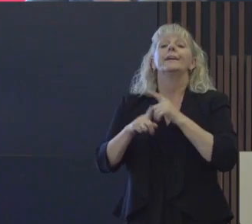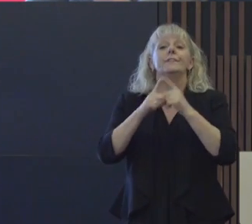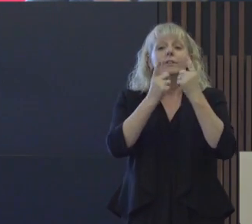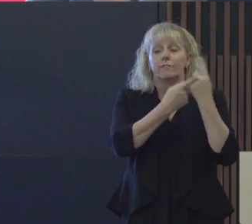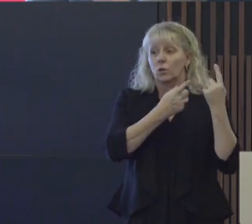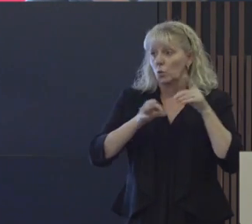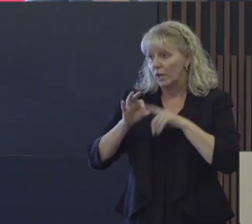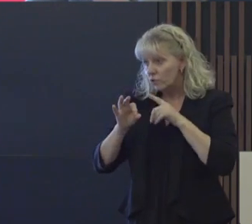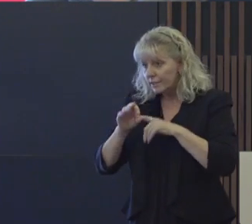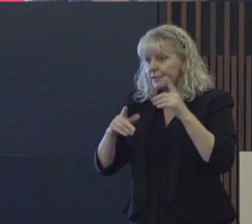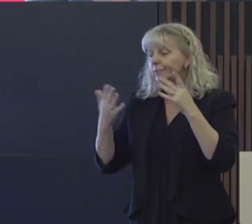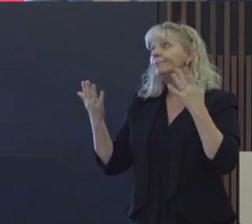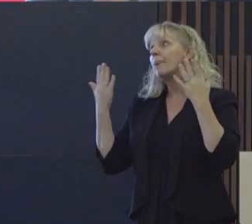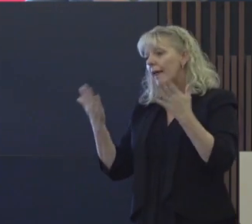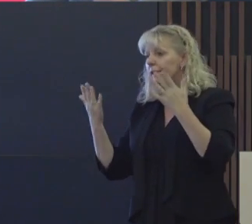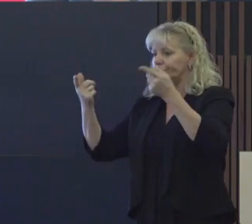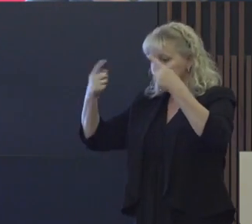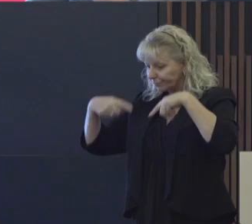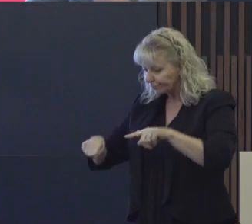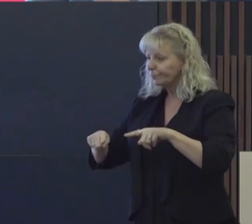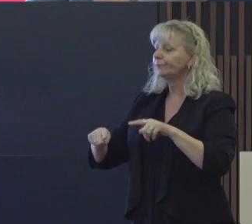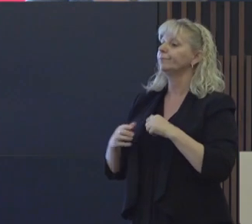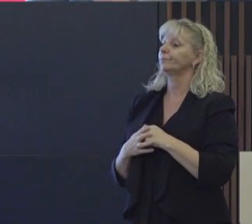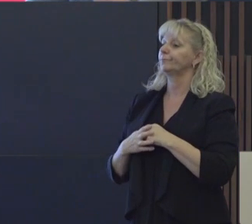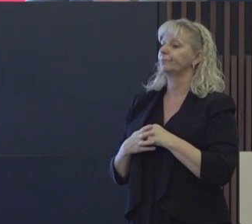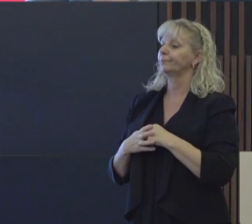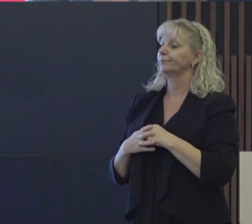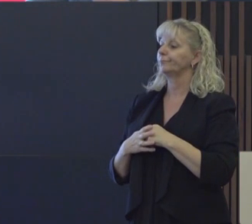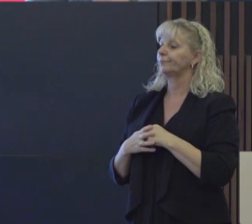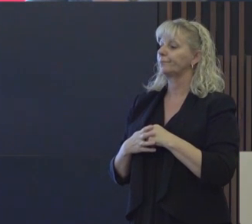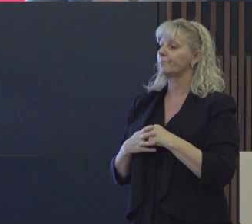to answer. Then, once they get the